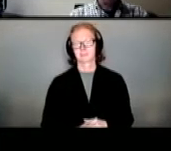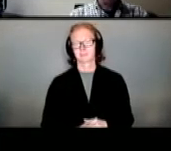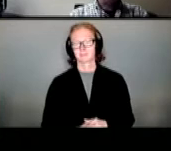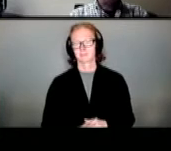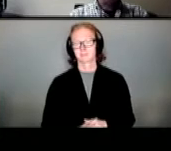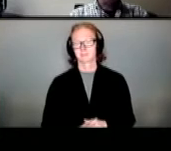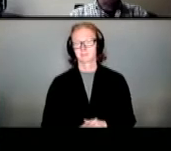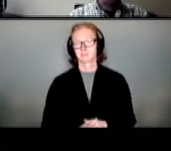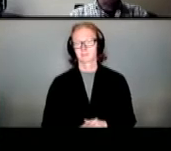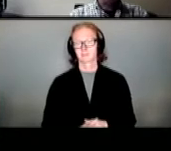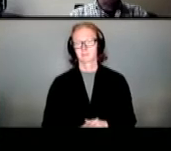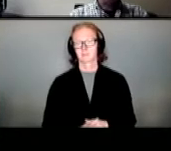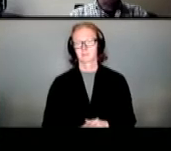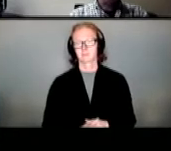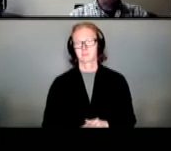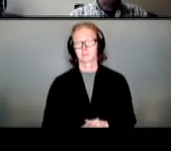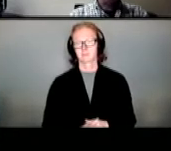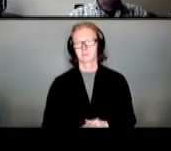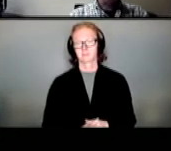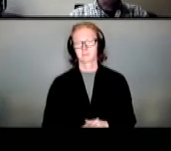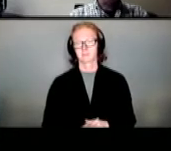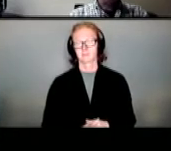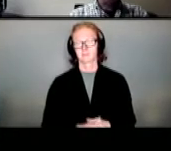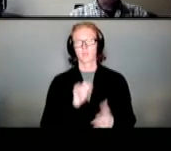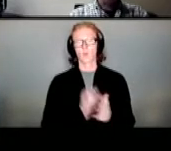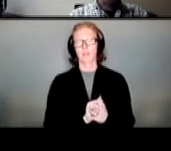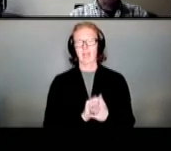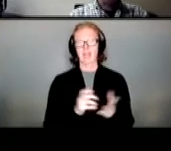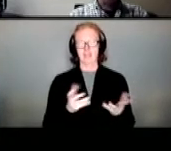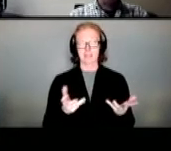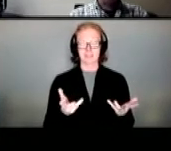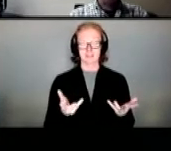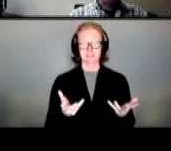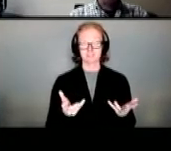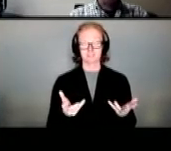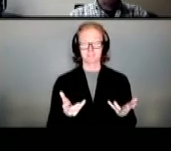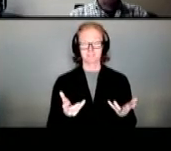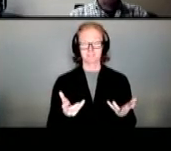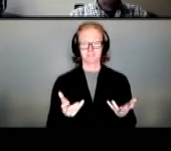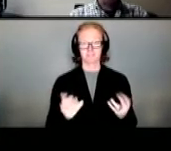In terms of the bargaining units or the bargaining